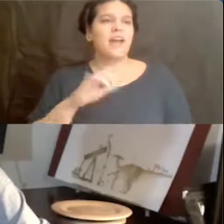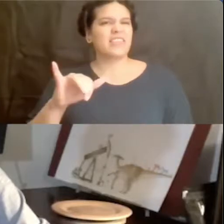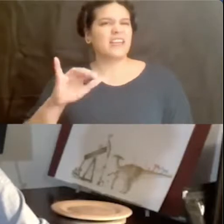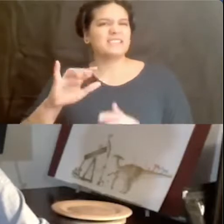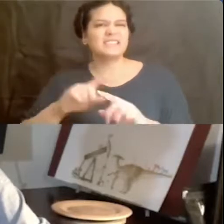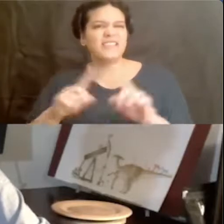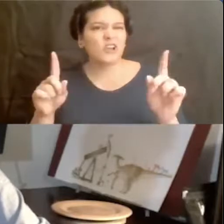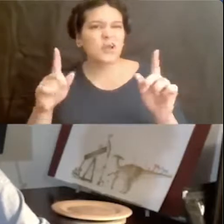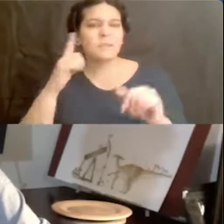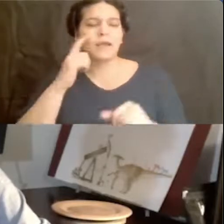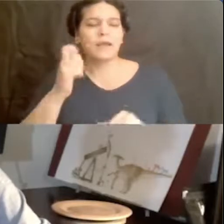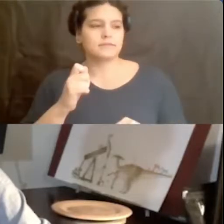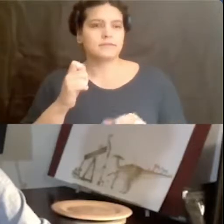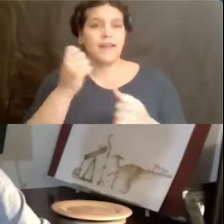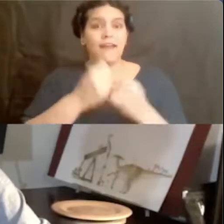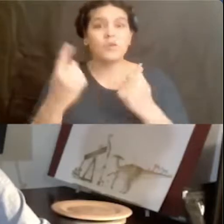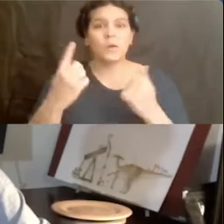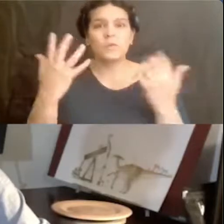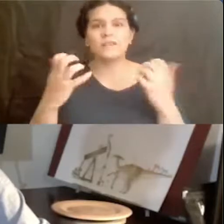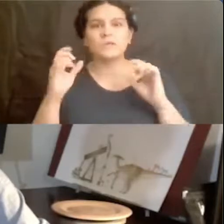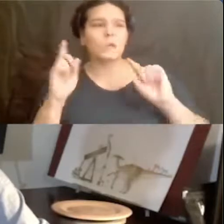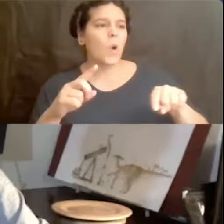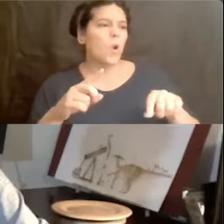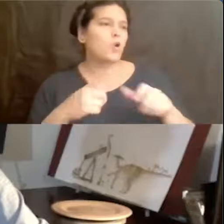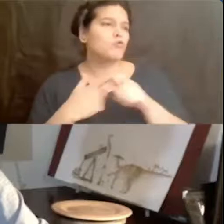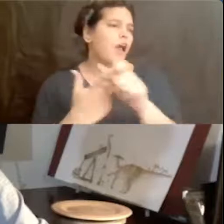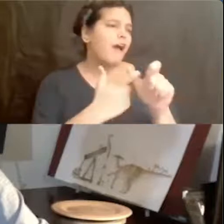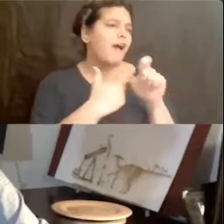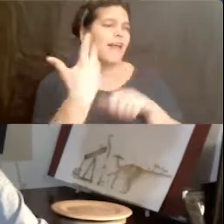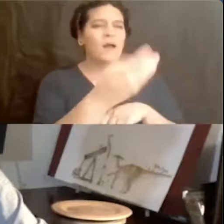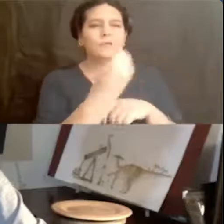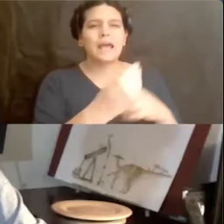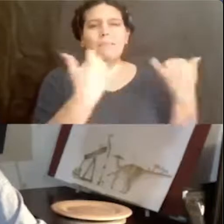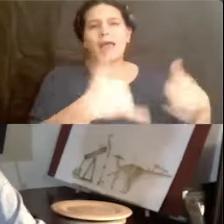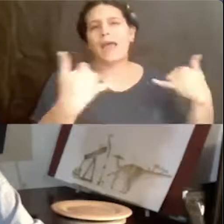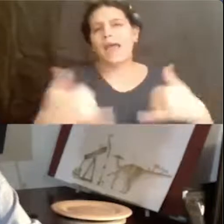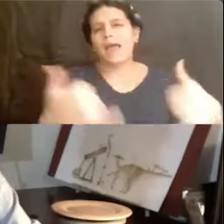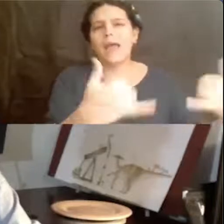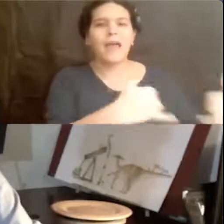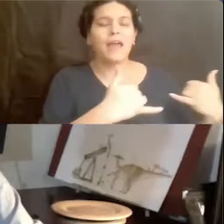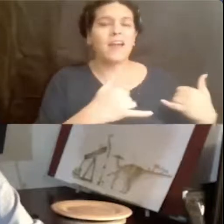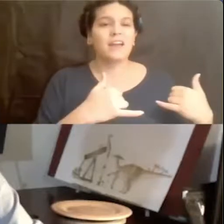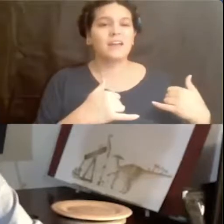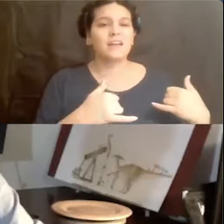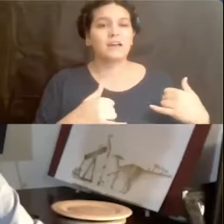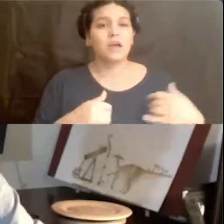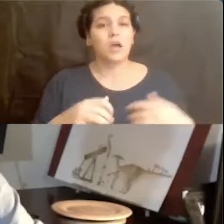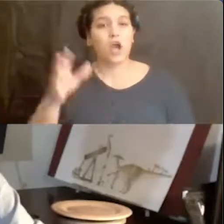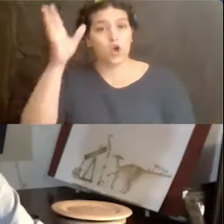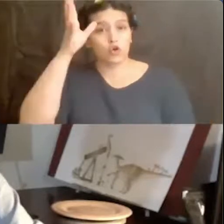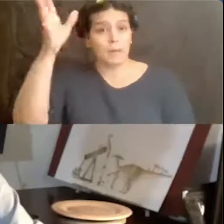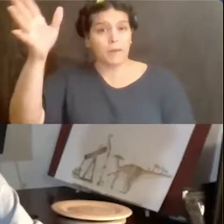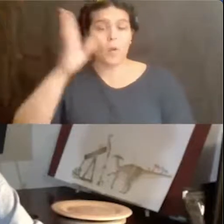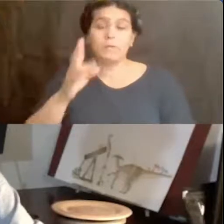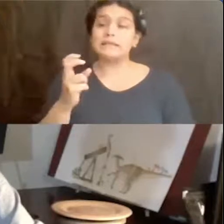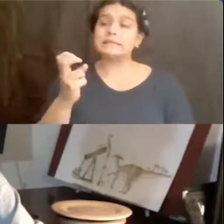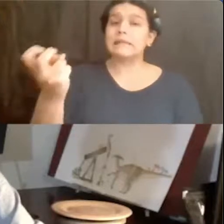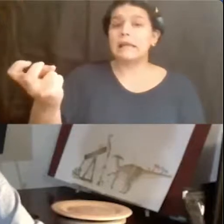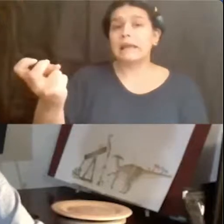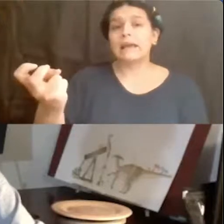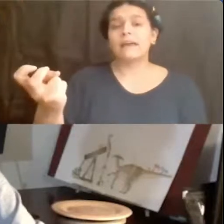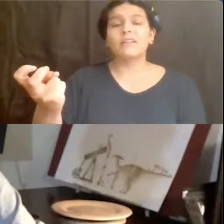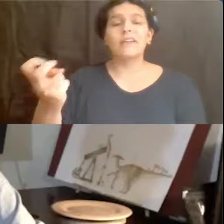everybody wants to go run outside and play, and then, grandpa will be in the corner of the table, coffee table, kitchen table, just